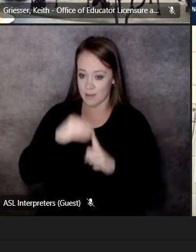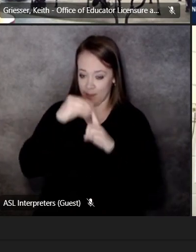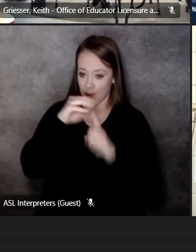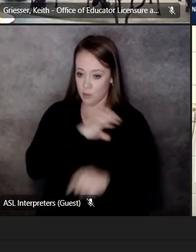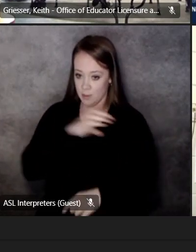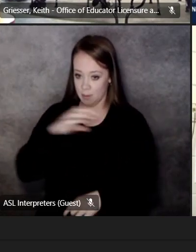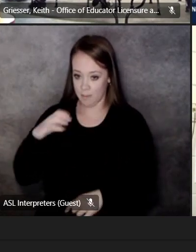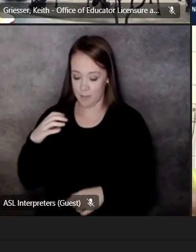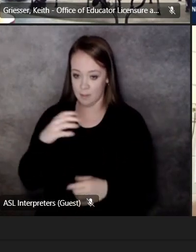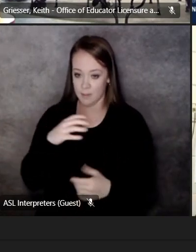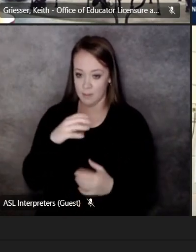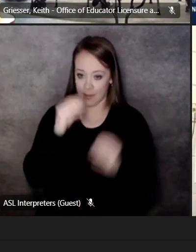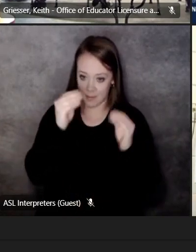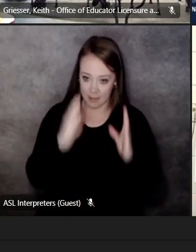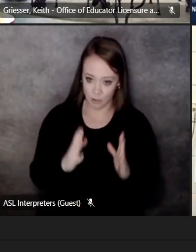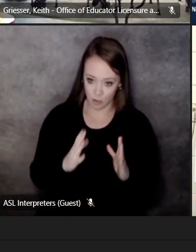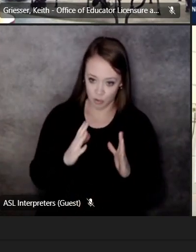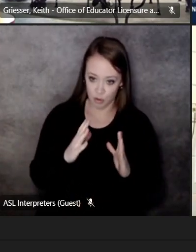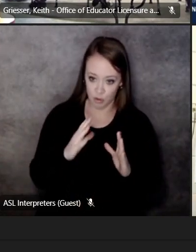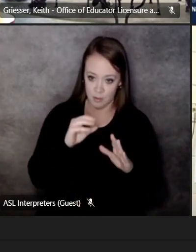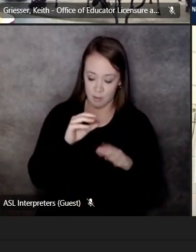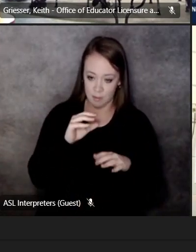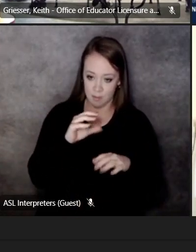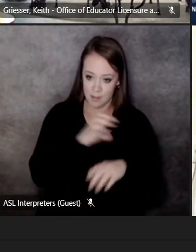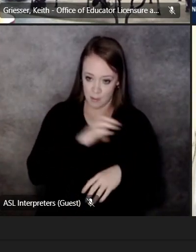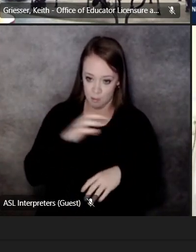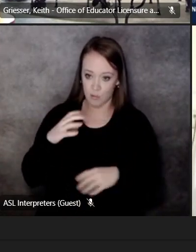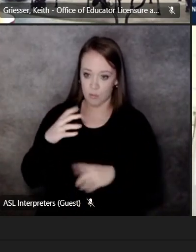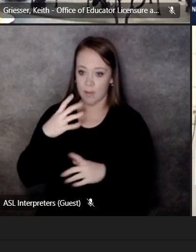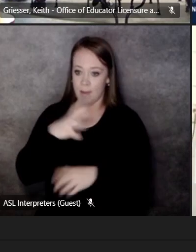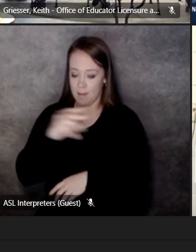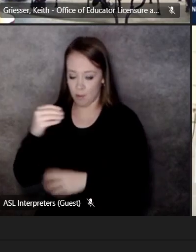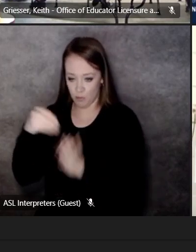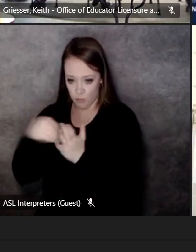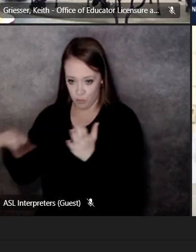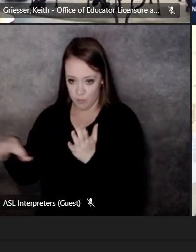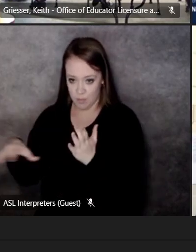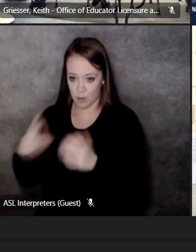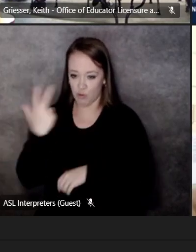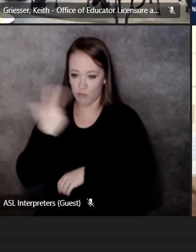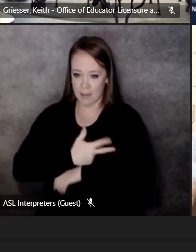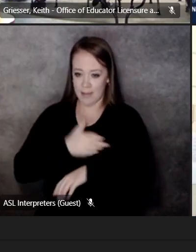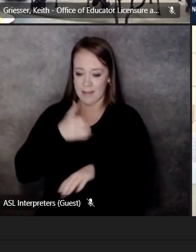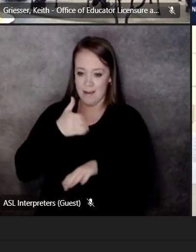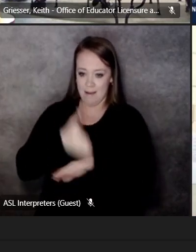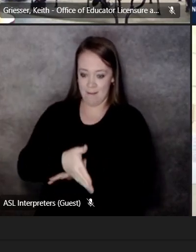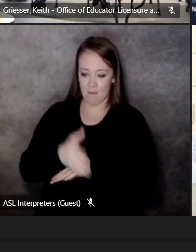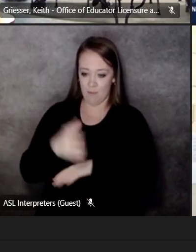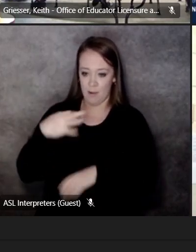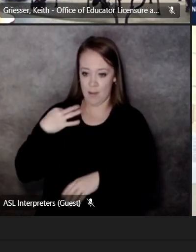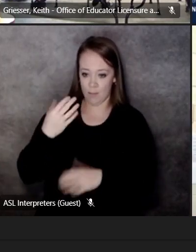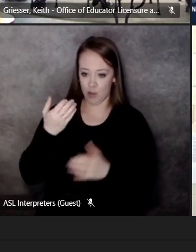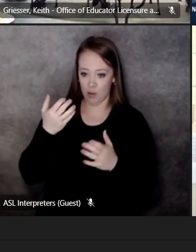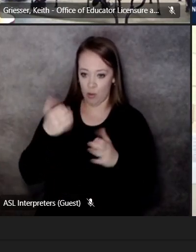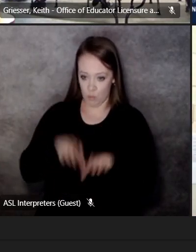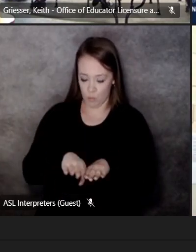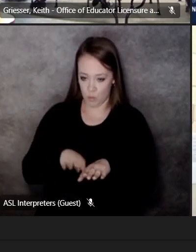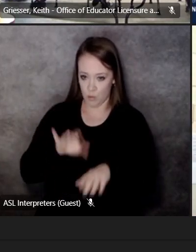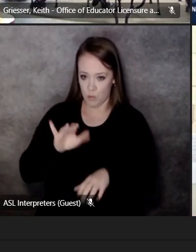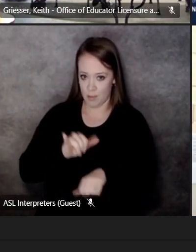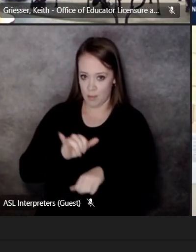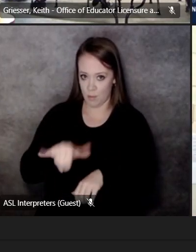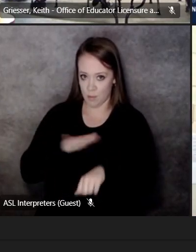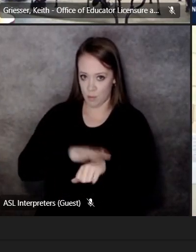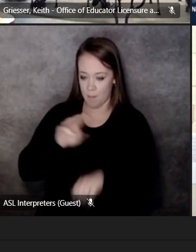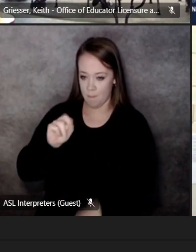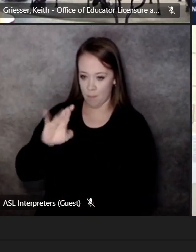Advisory Council, 3 days after the application window closes. So that would be March 9th. We will send to